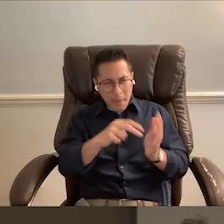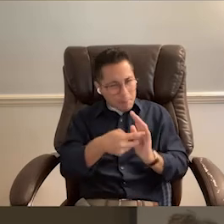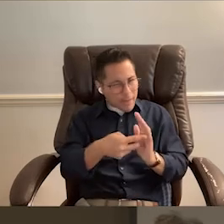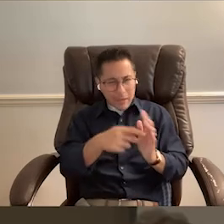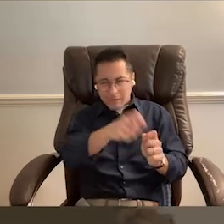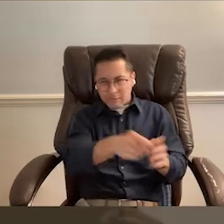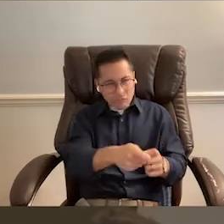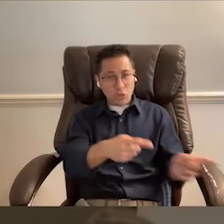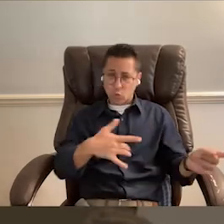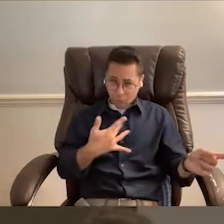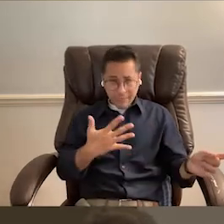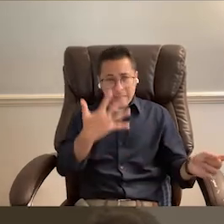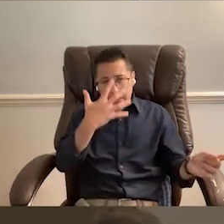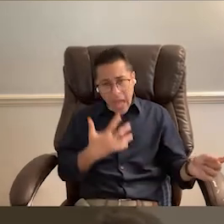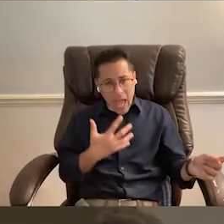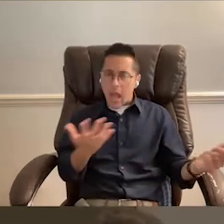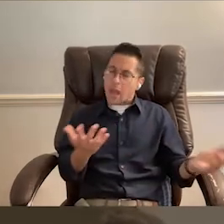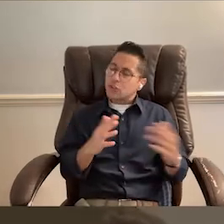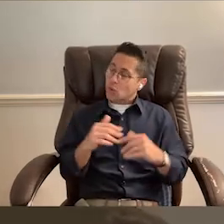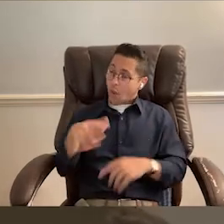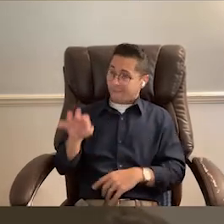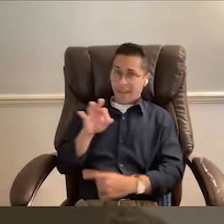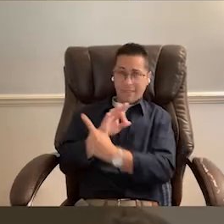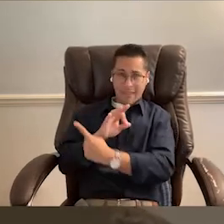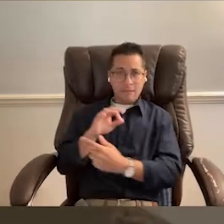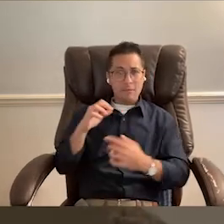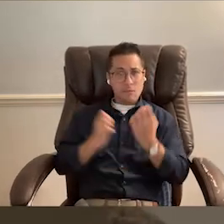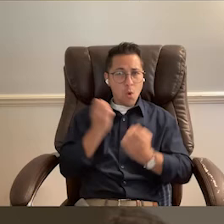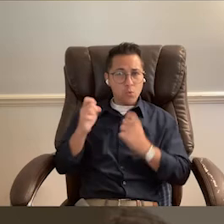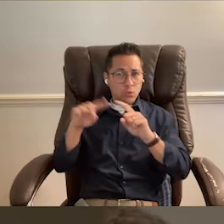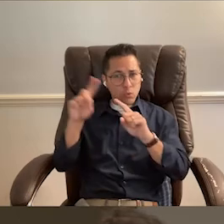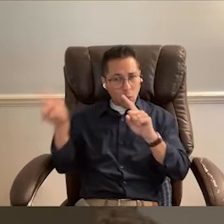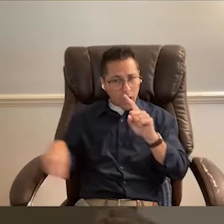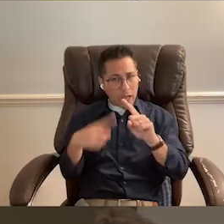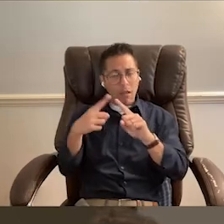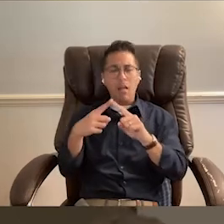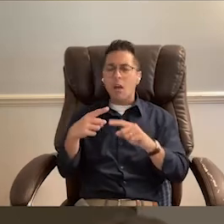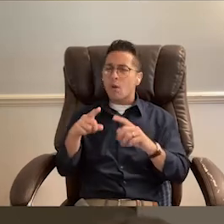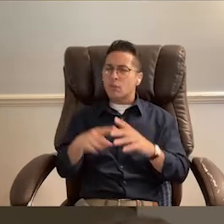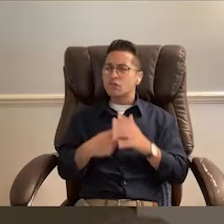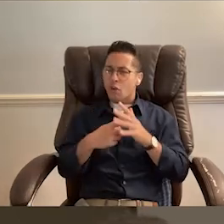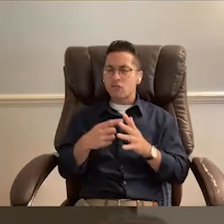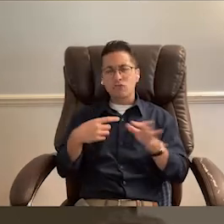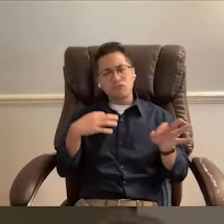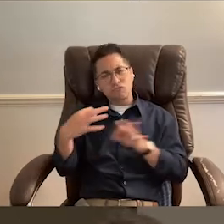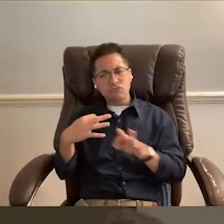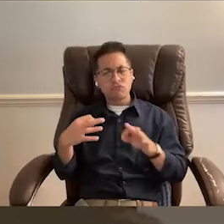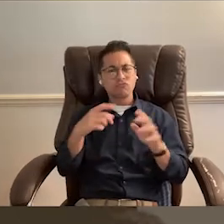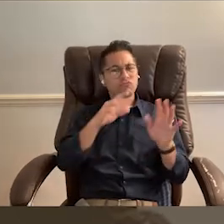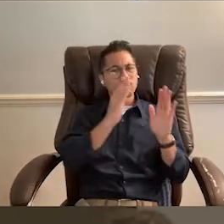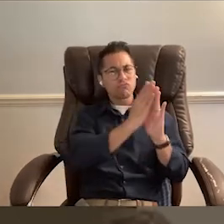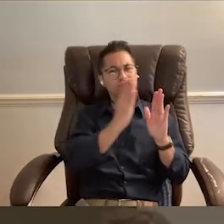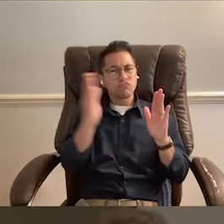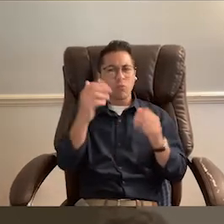she kept saying, I feel sad, I feel sad. And I'm like, well, what does that mean exactly? You feel sad. And so I found this emotion